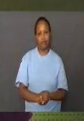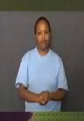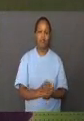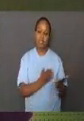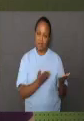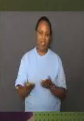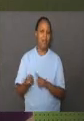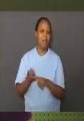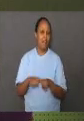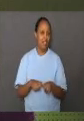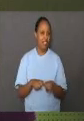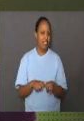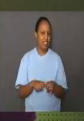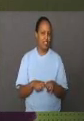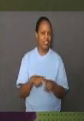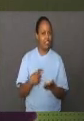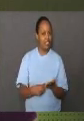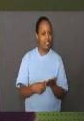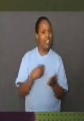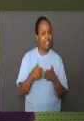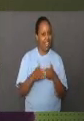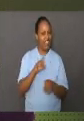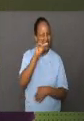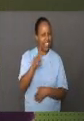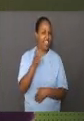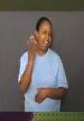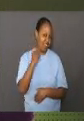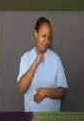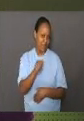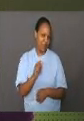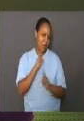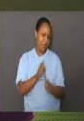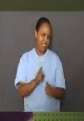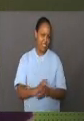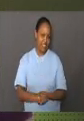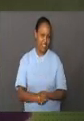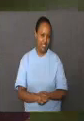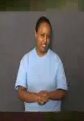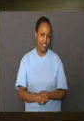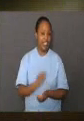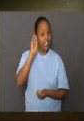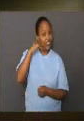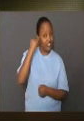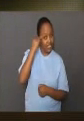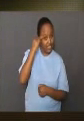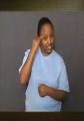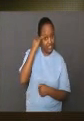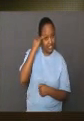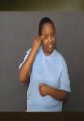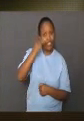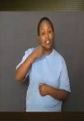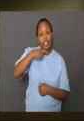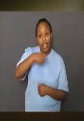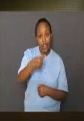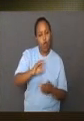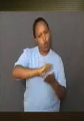Welcome back. That was not an easy question to answer. The Derg claimed that